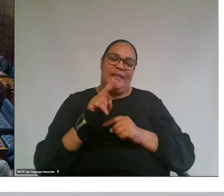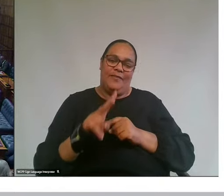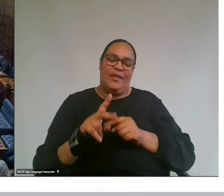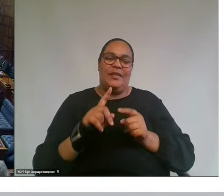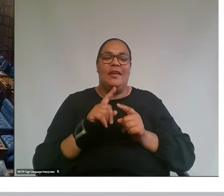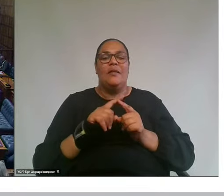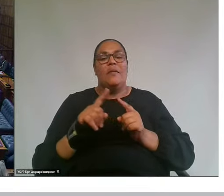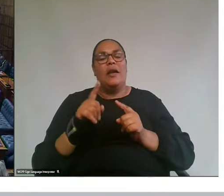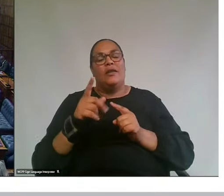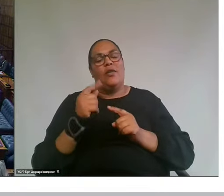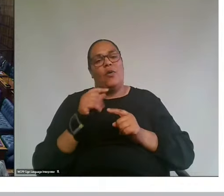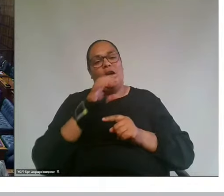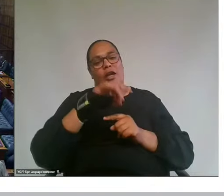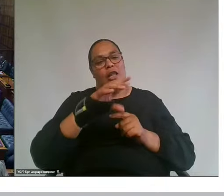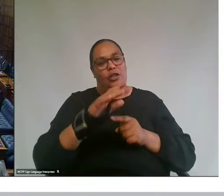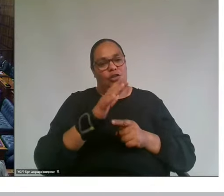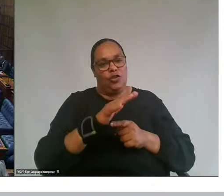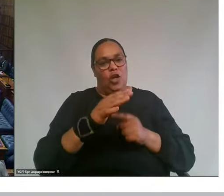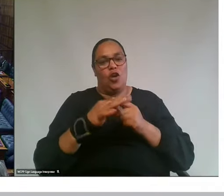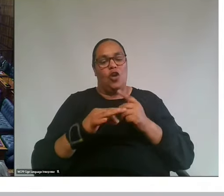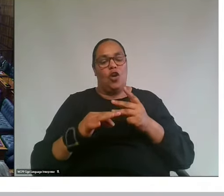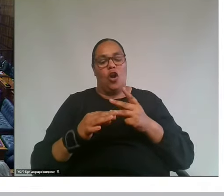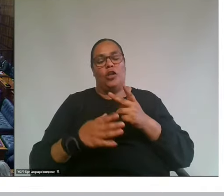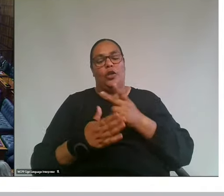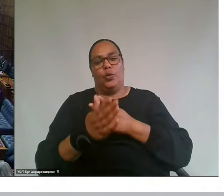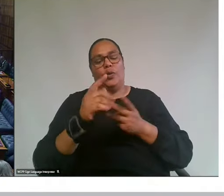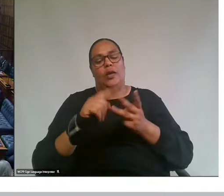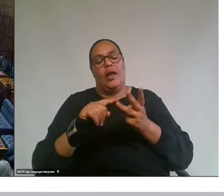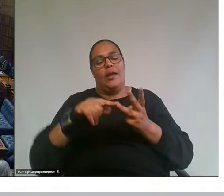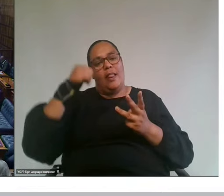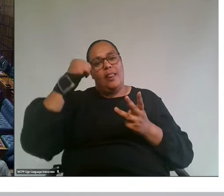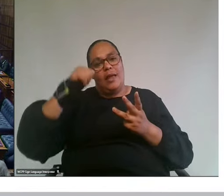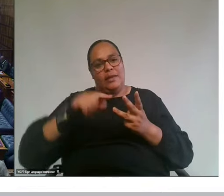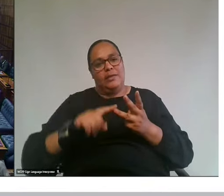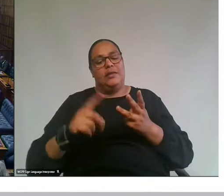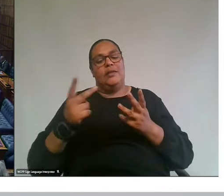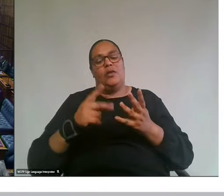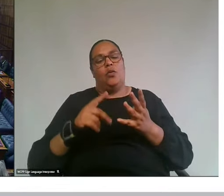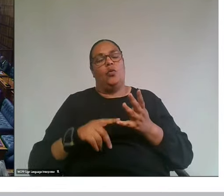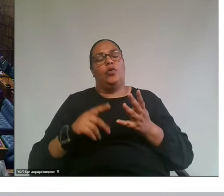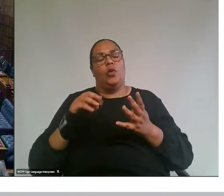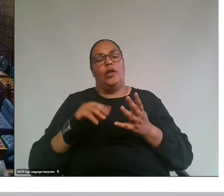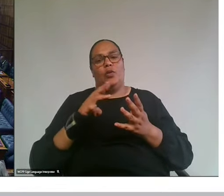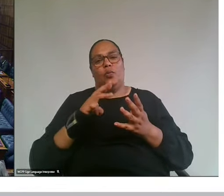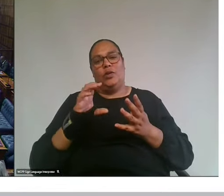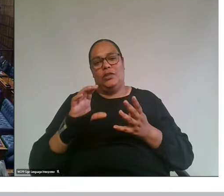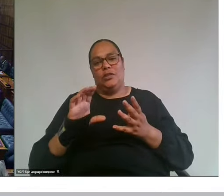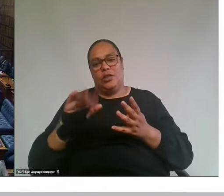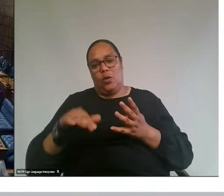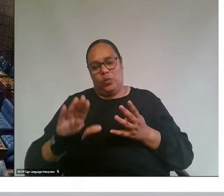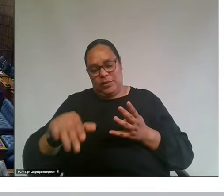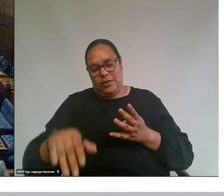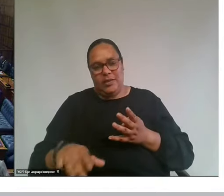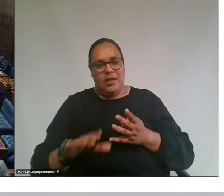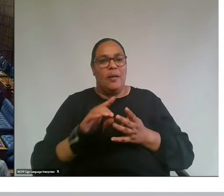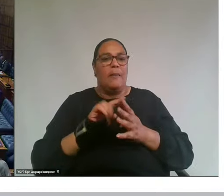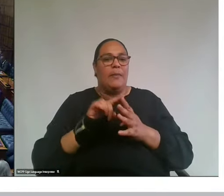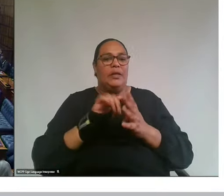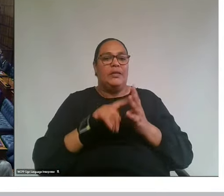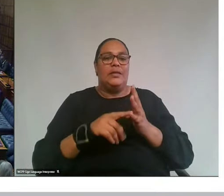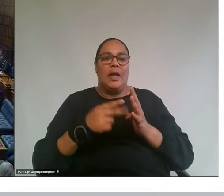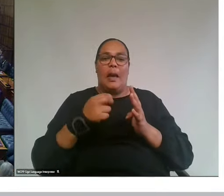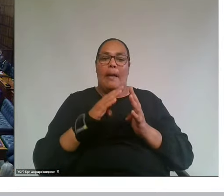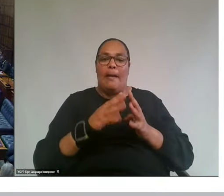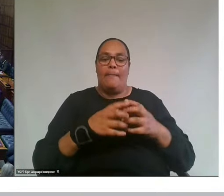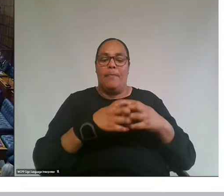be that covers kicha Garden rout and then Atlantis then also in the west coast where the where these hubs are going to